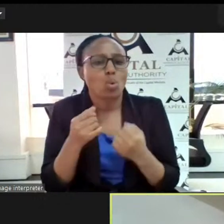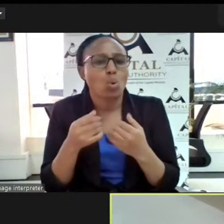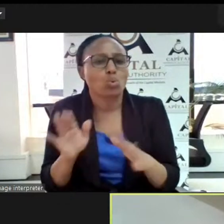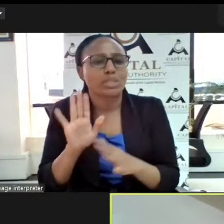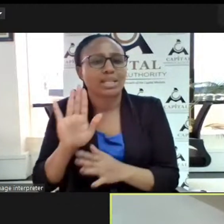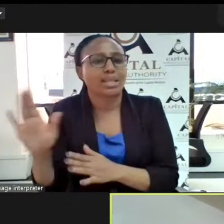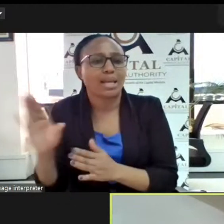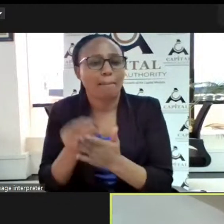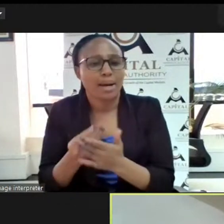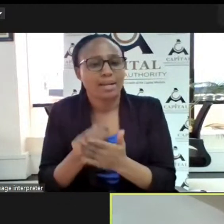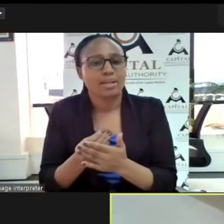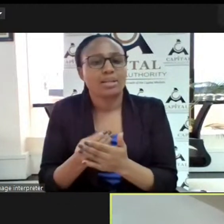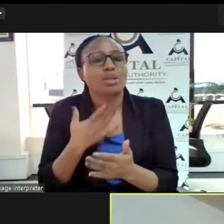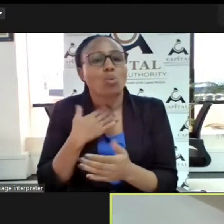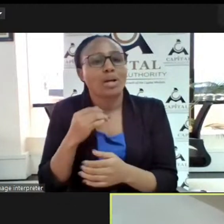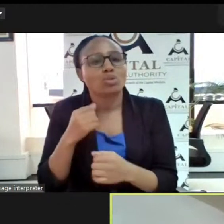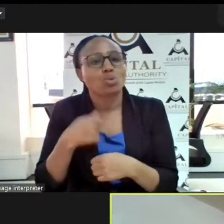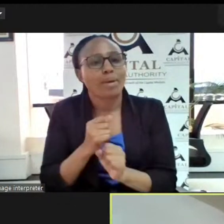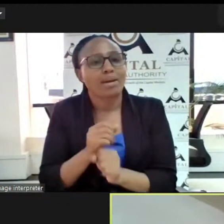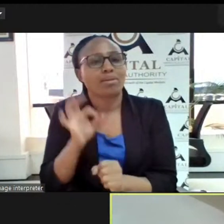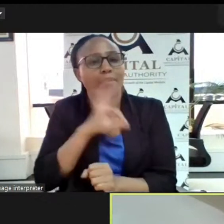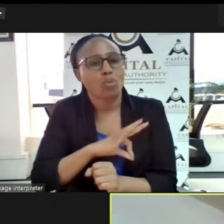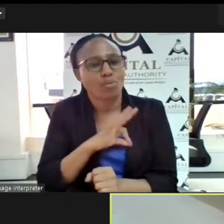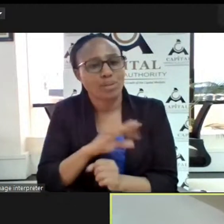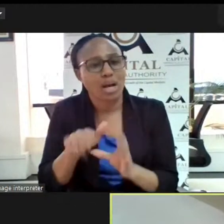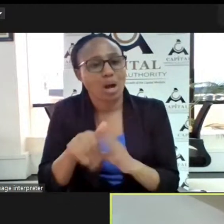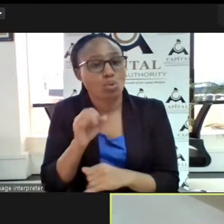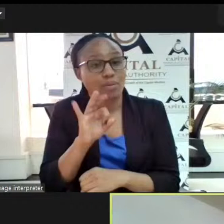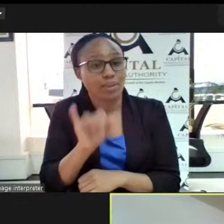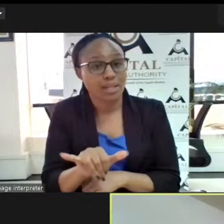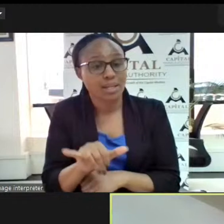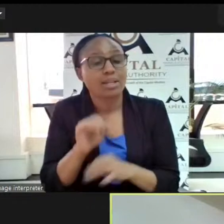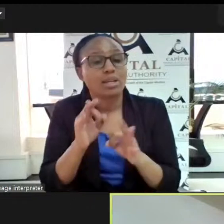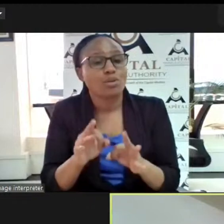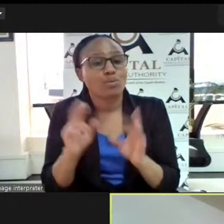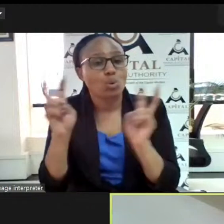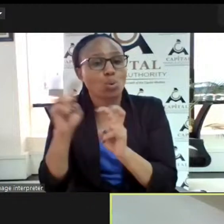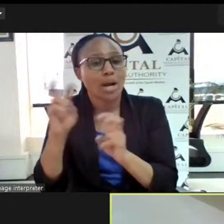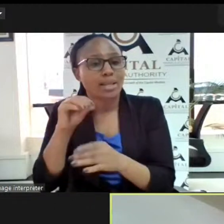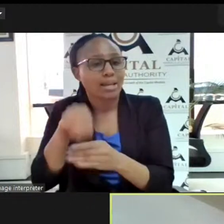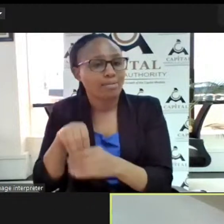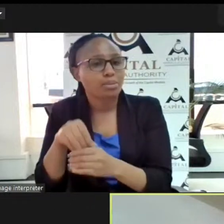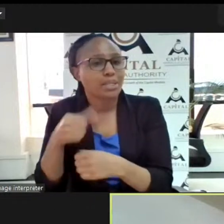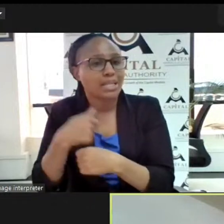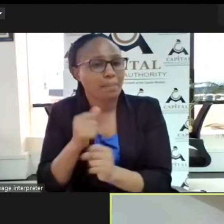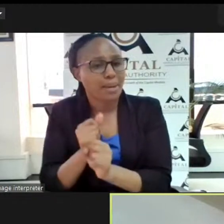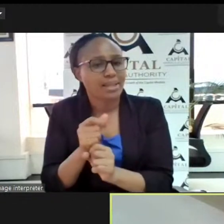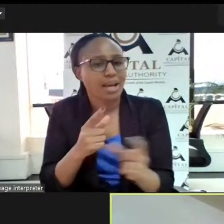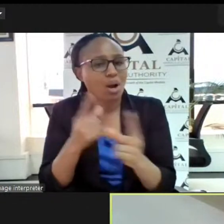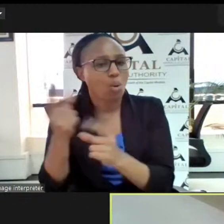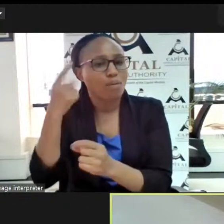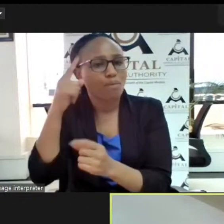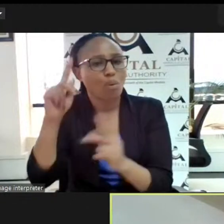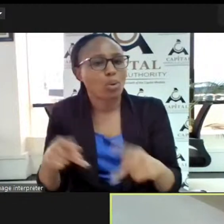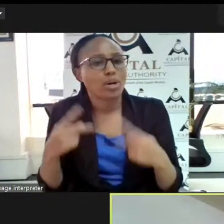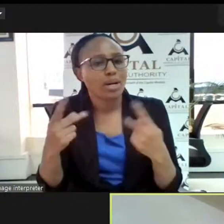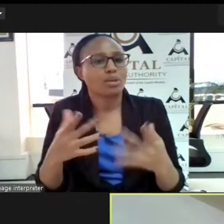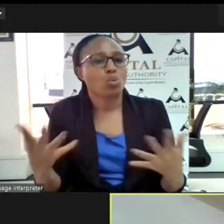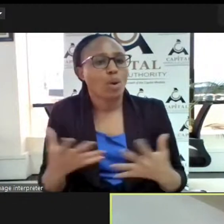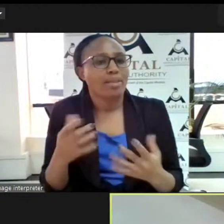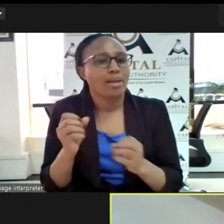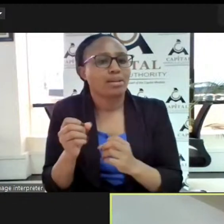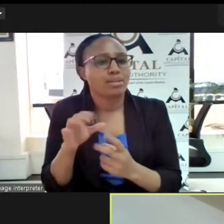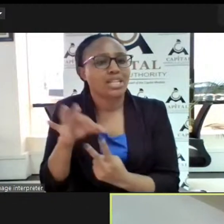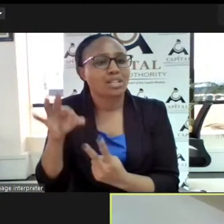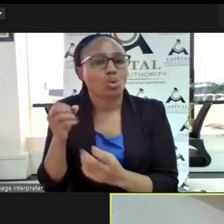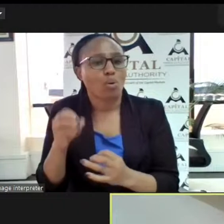They actually want to make a return on top of that. So when you look at the investments they make, they're going for products where the chance of